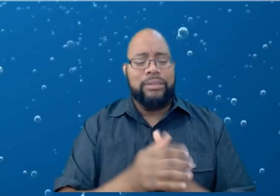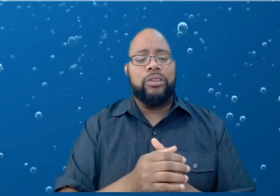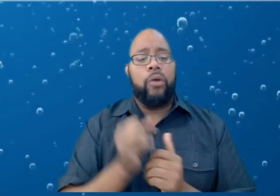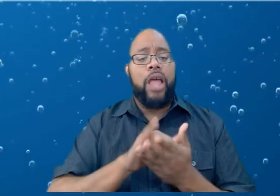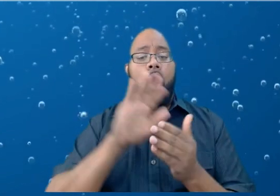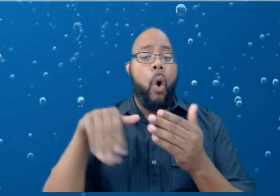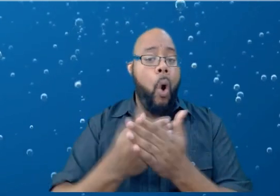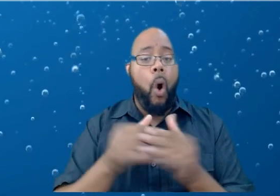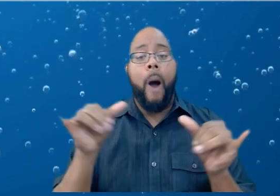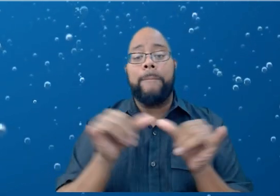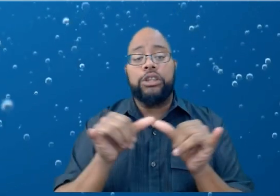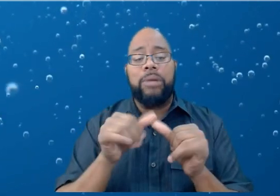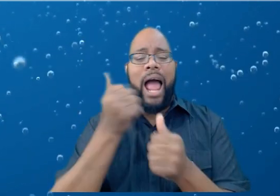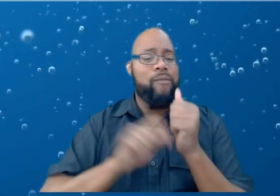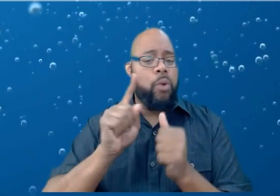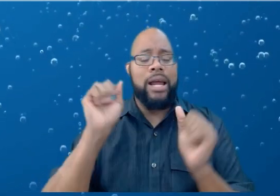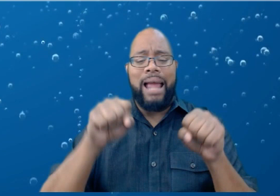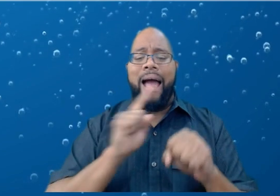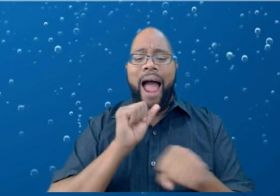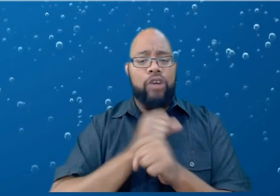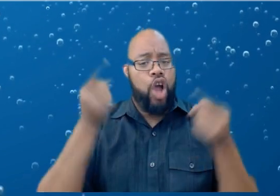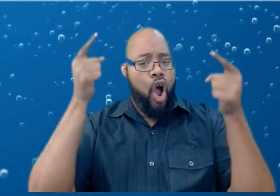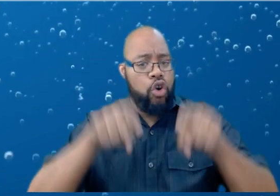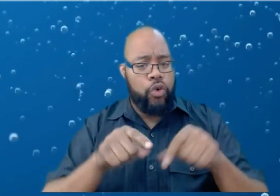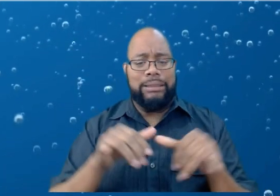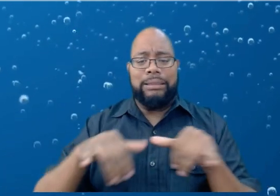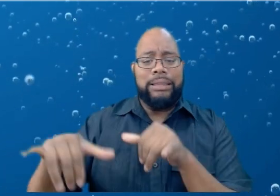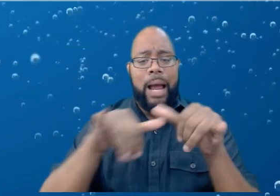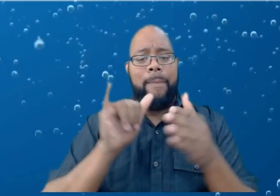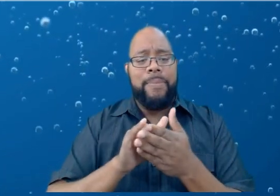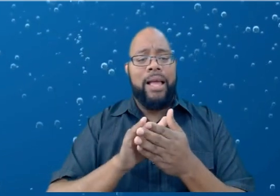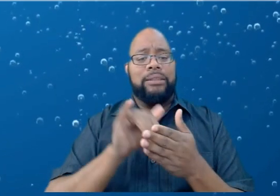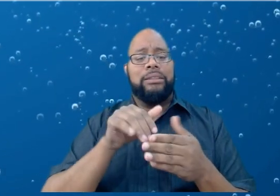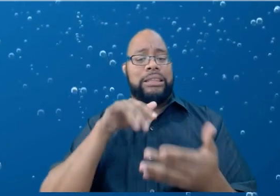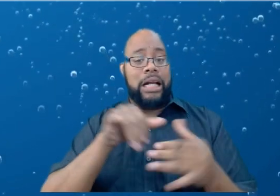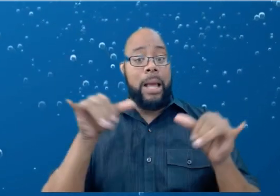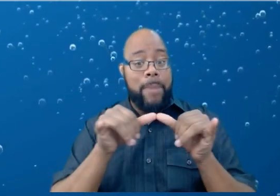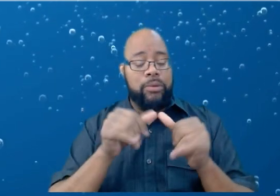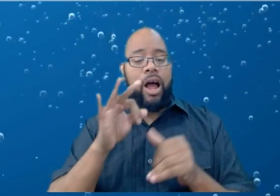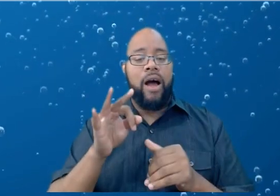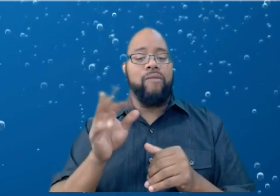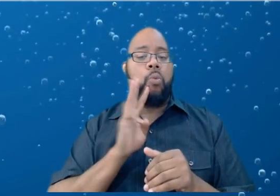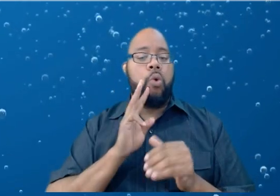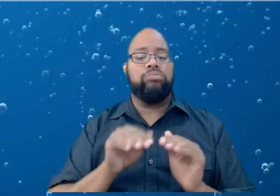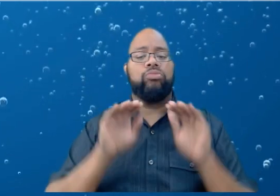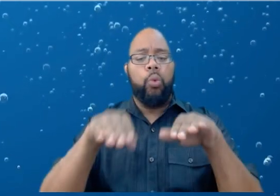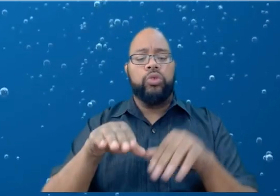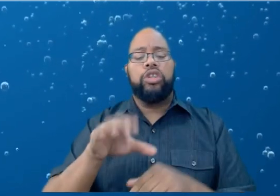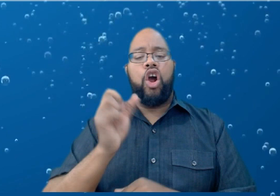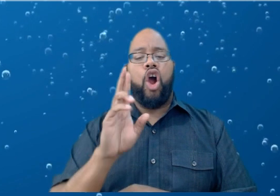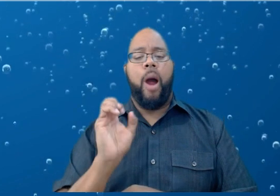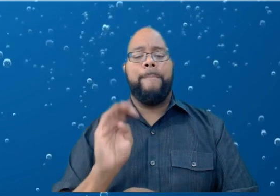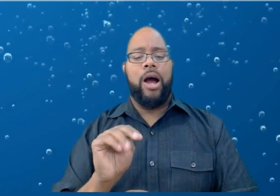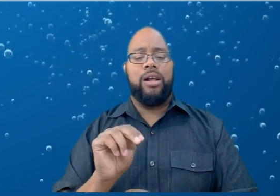by one place, so that all of the measurements everywhere can actually agree. And that is the metrology of seawater